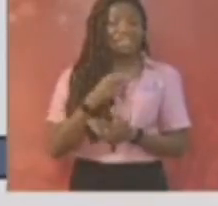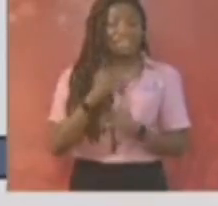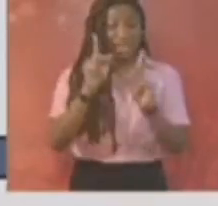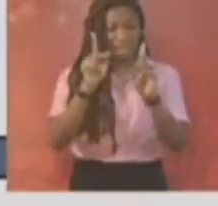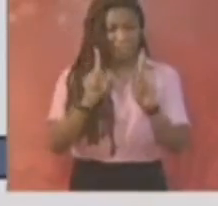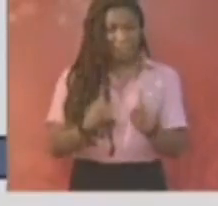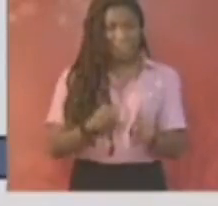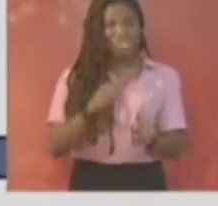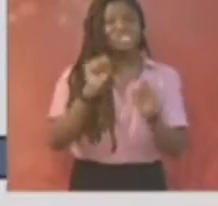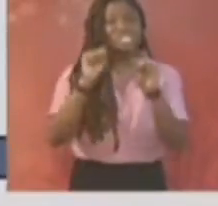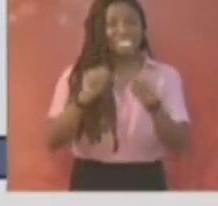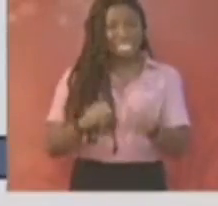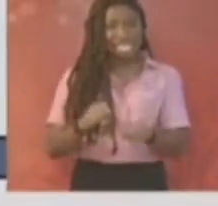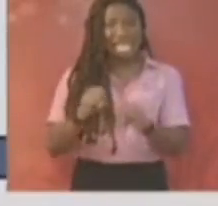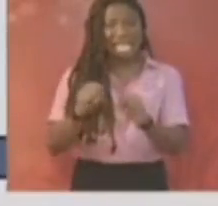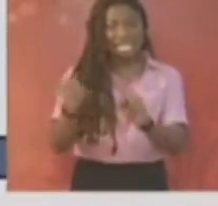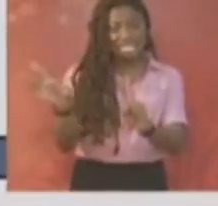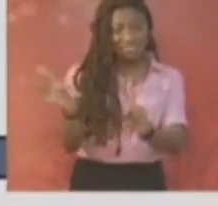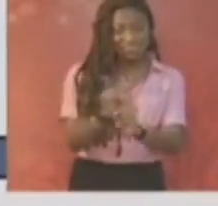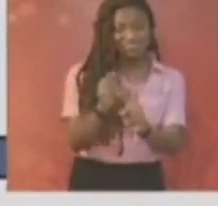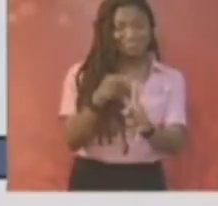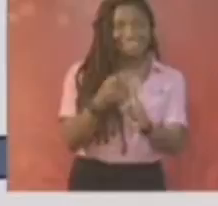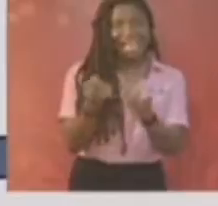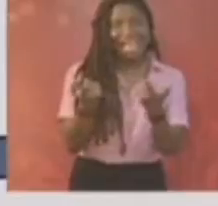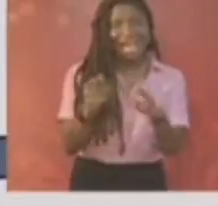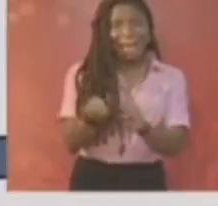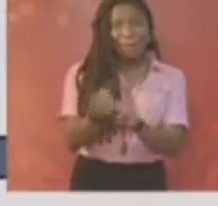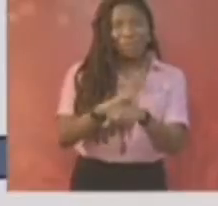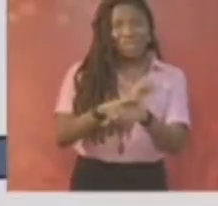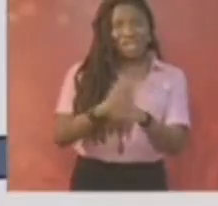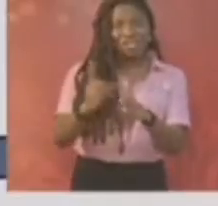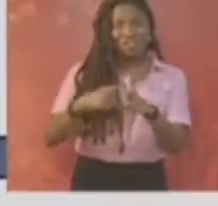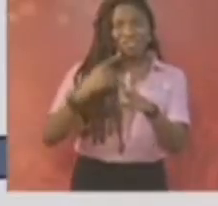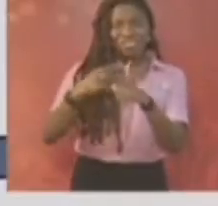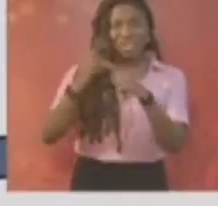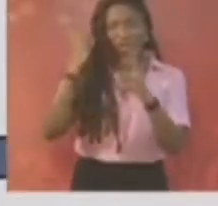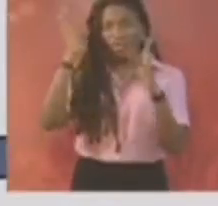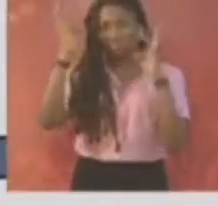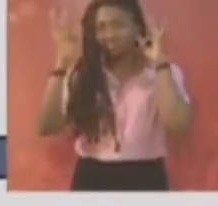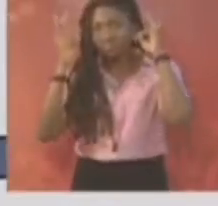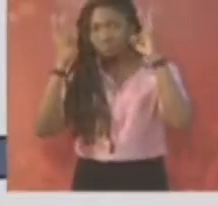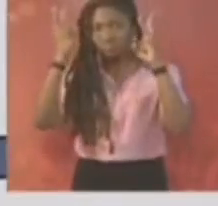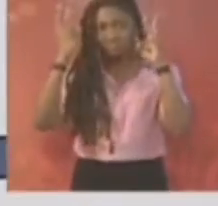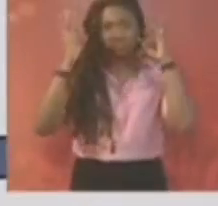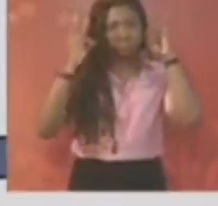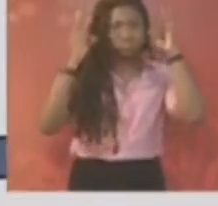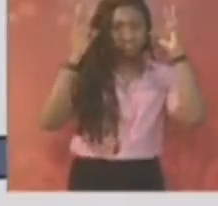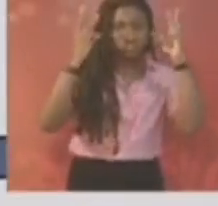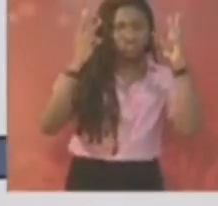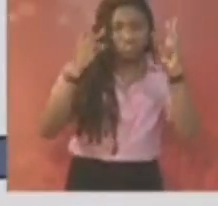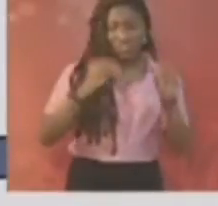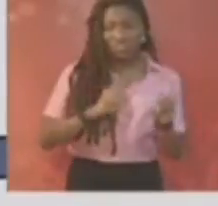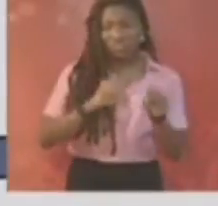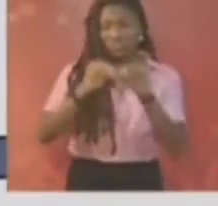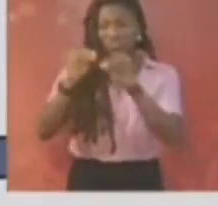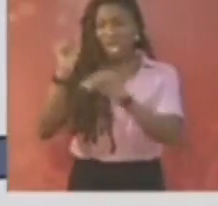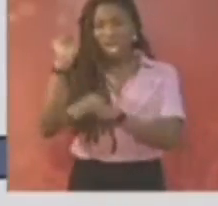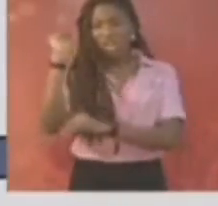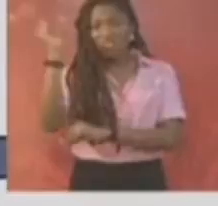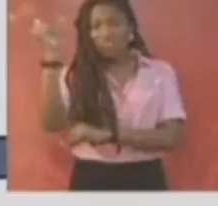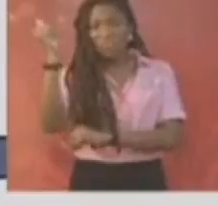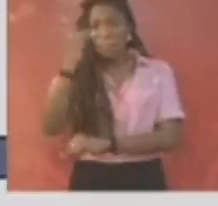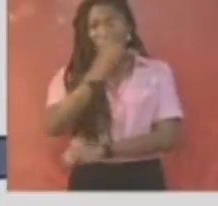diagnosed with COVID-19 and who had been admitted to the new Arima